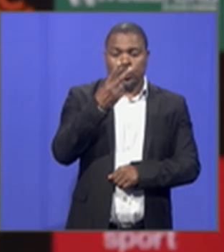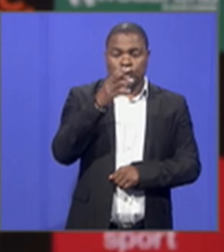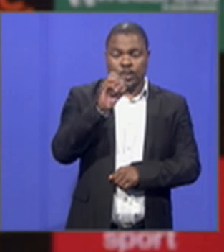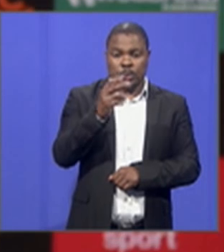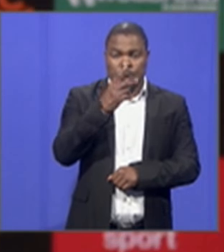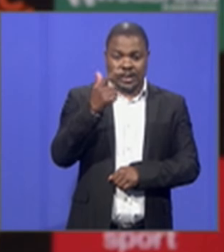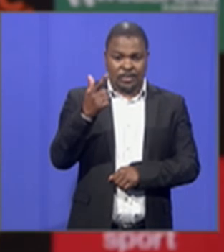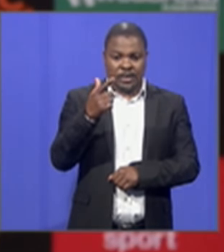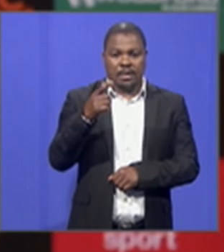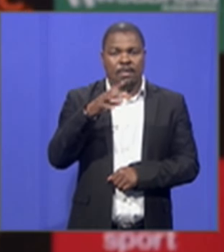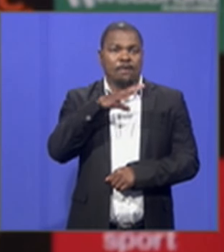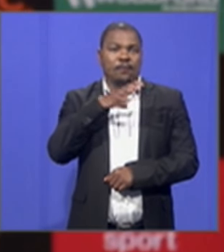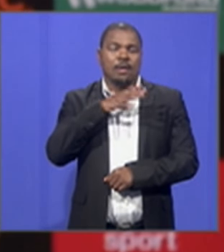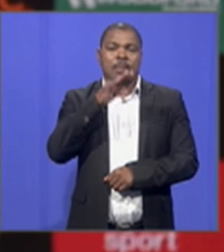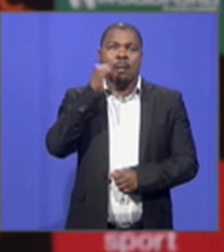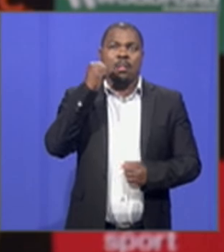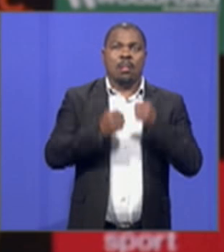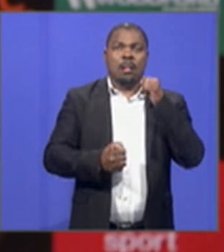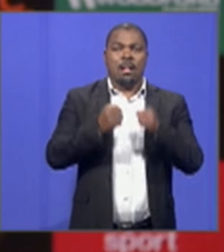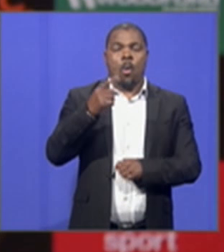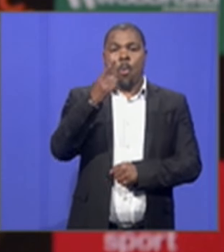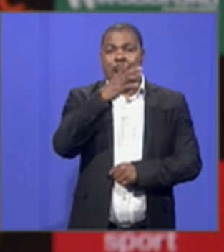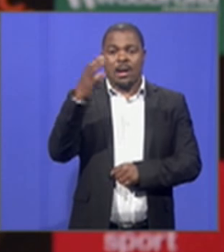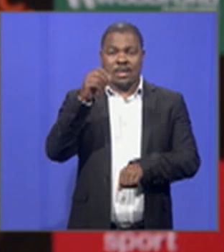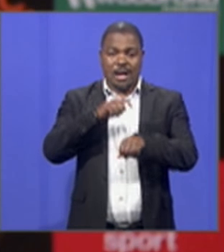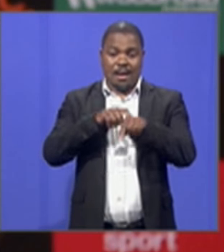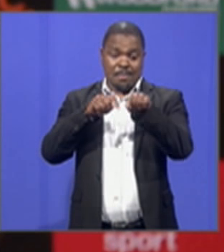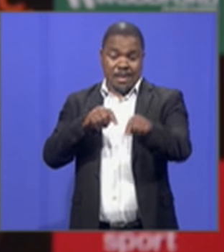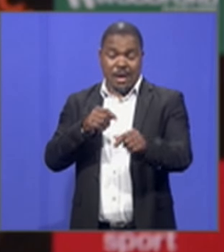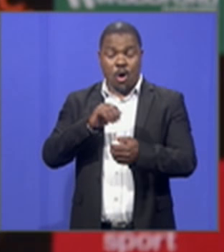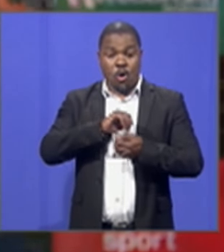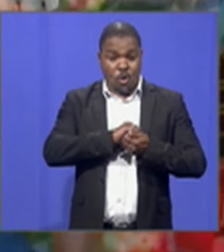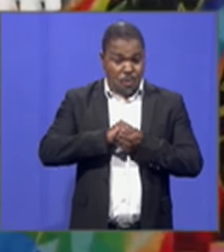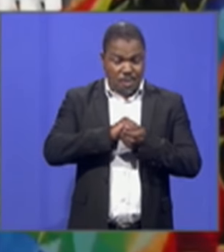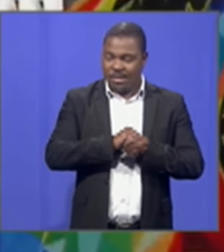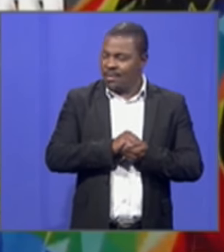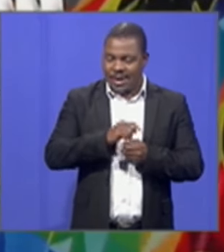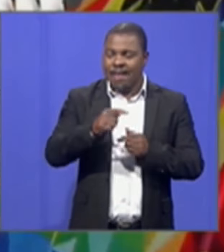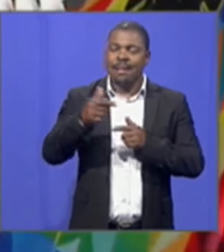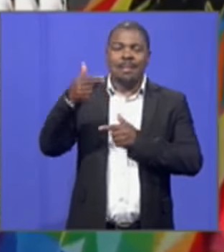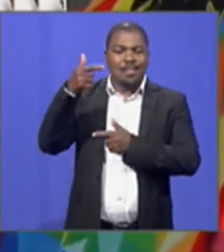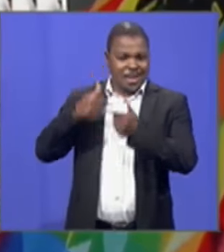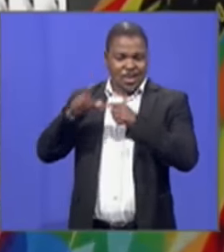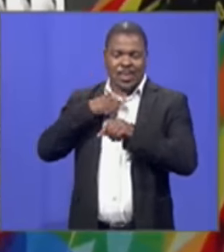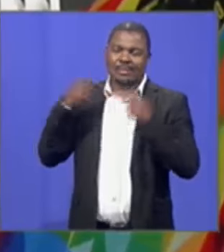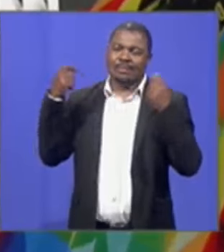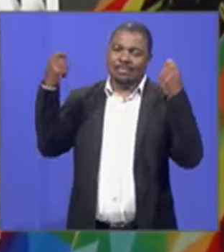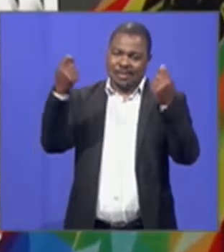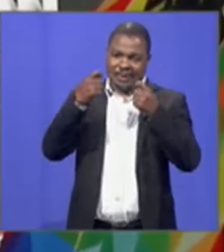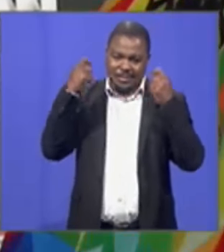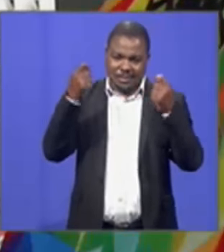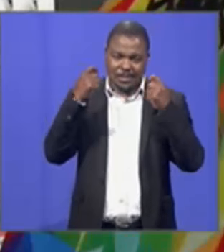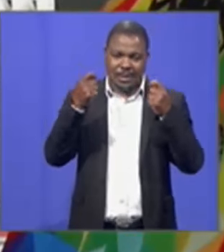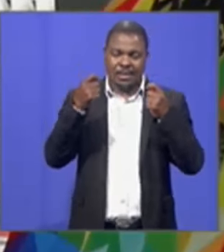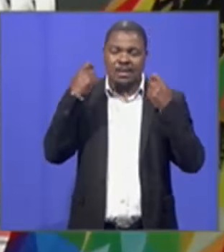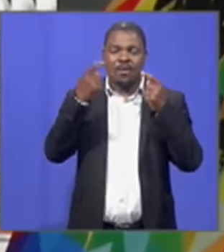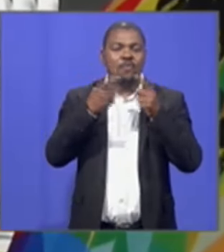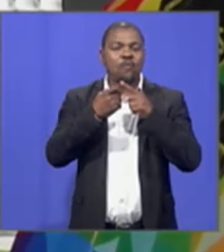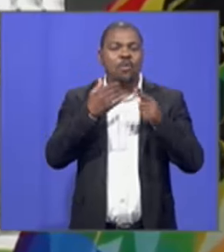won't simply mark the 100th running of the Comrades Marathon. We will celebrate a legacy built by